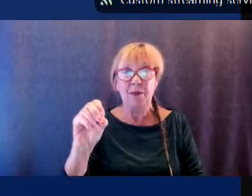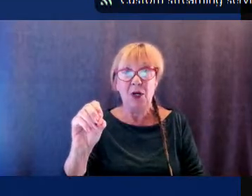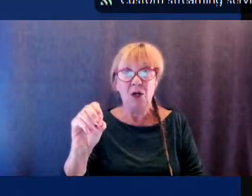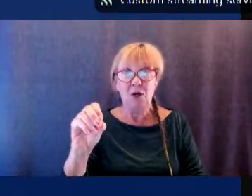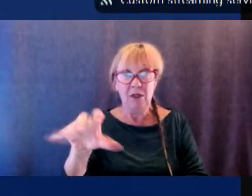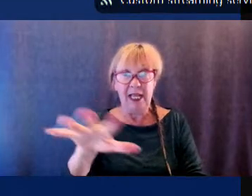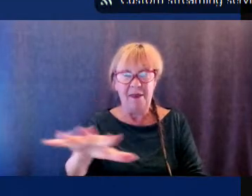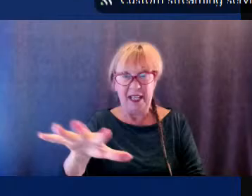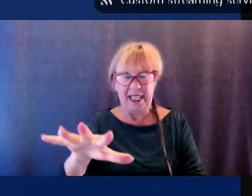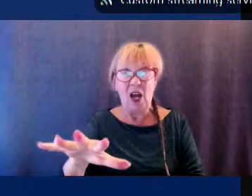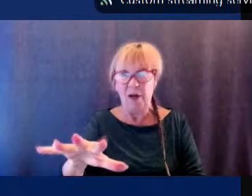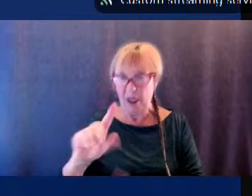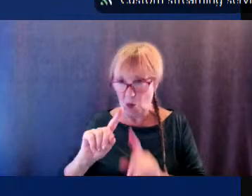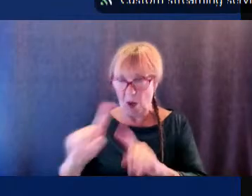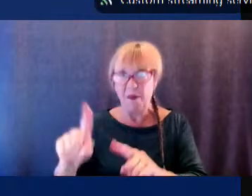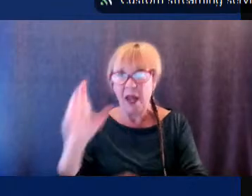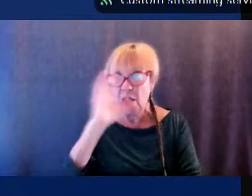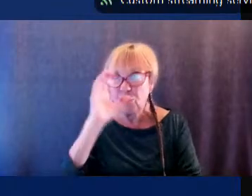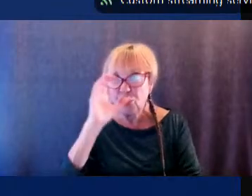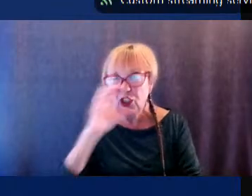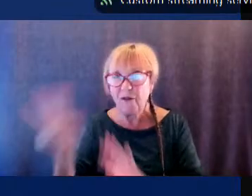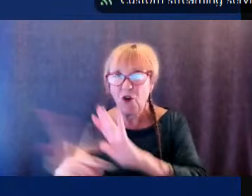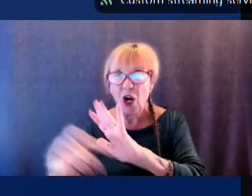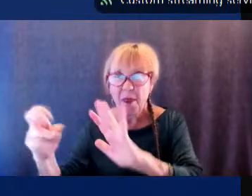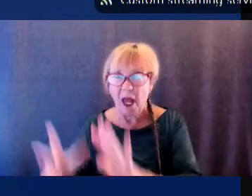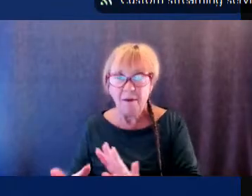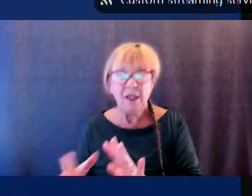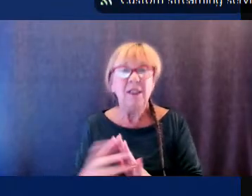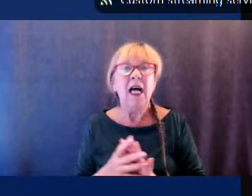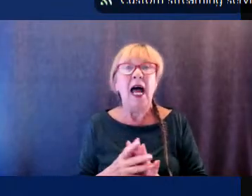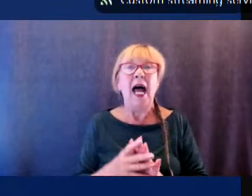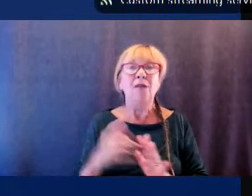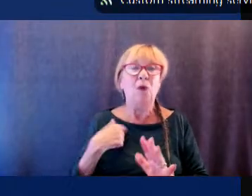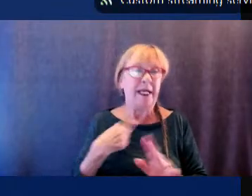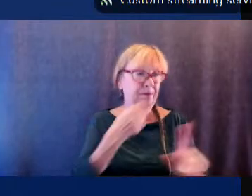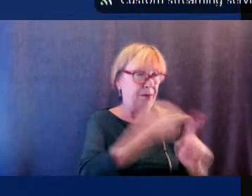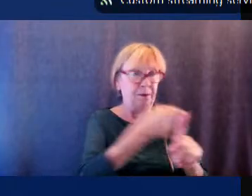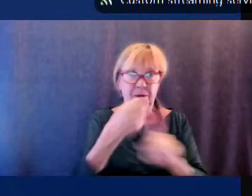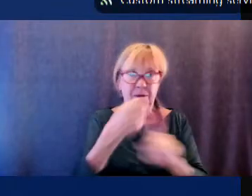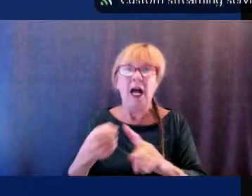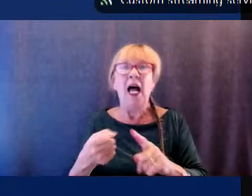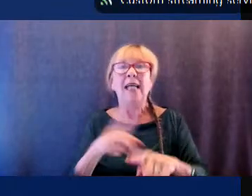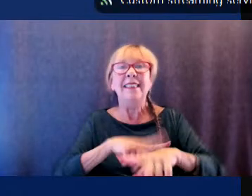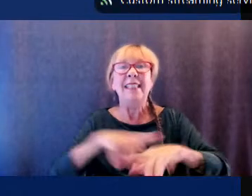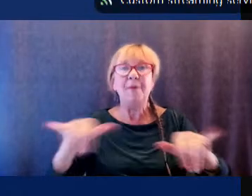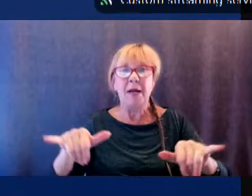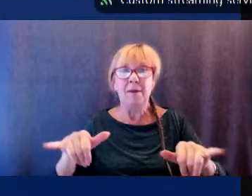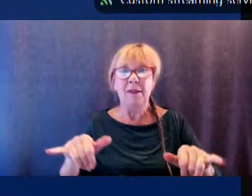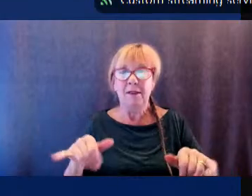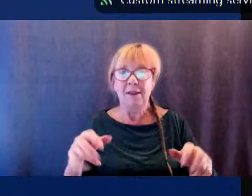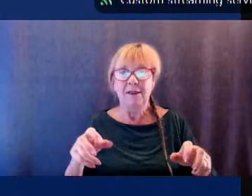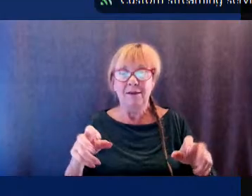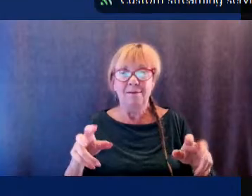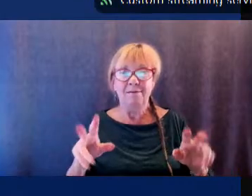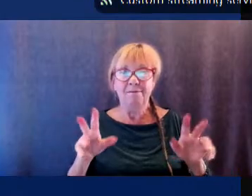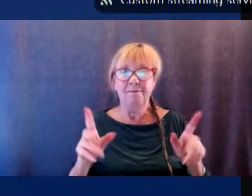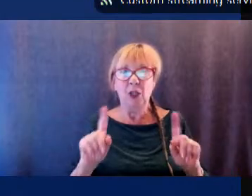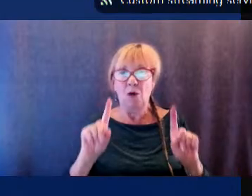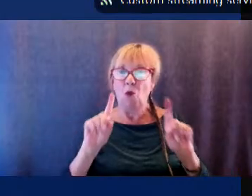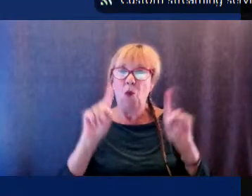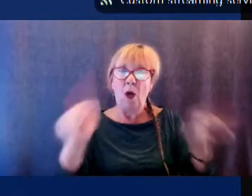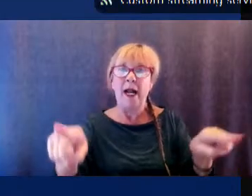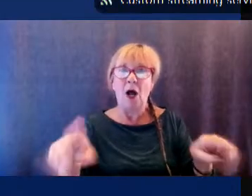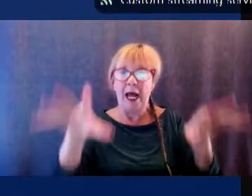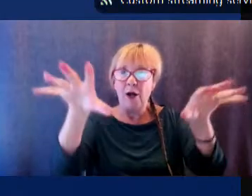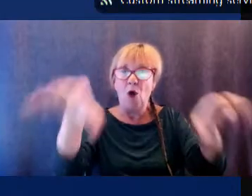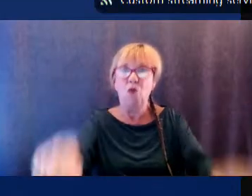our county area of Pasadena at the same time simultaneously. And that resulted in a arrest of a